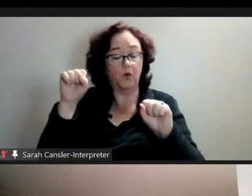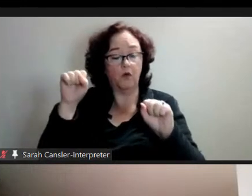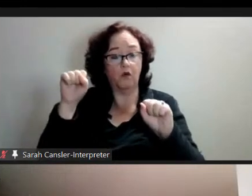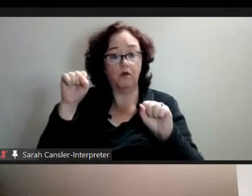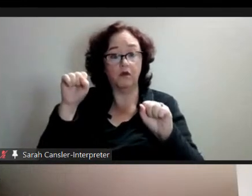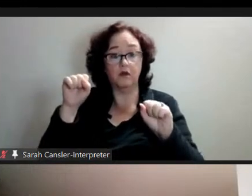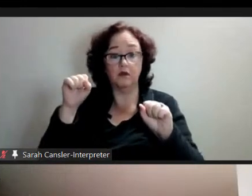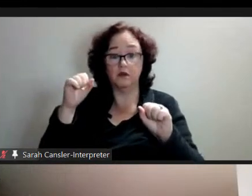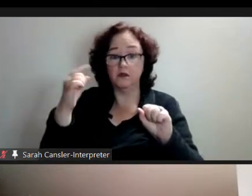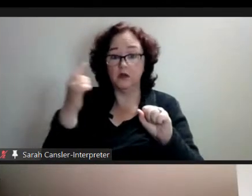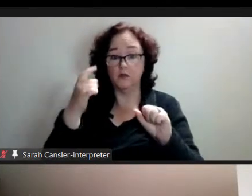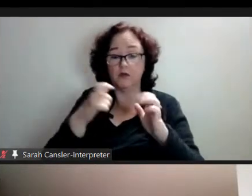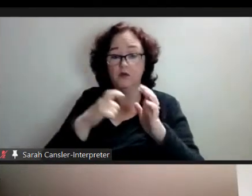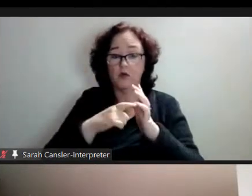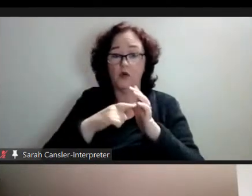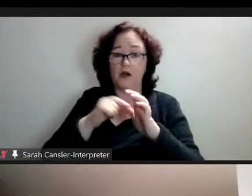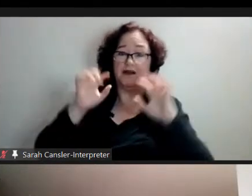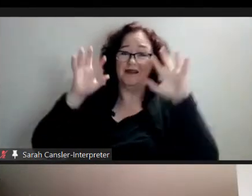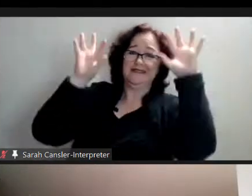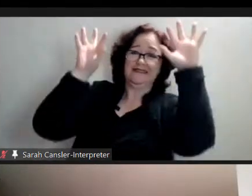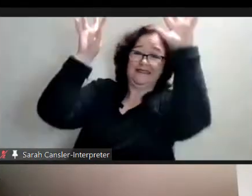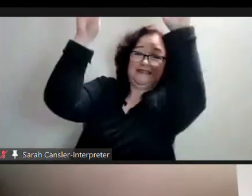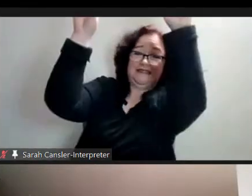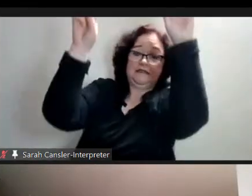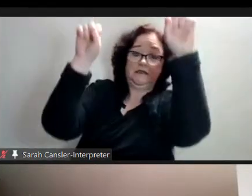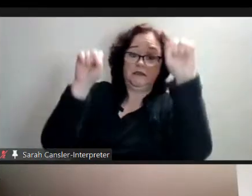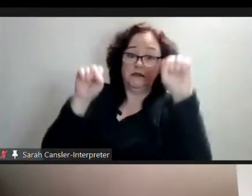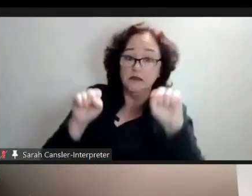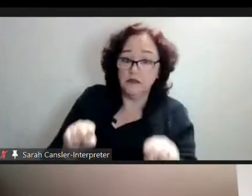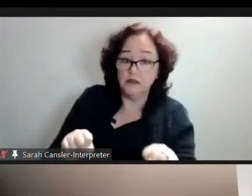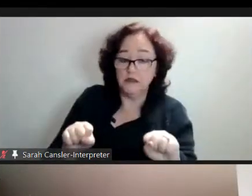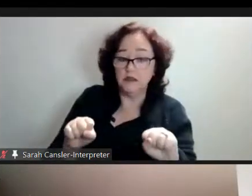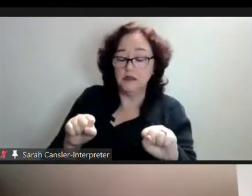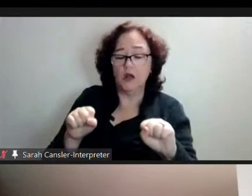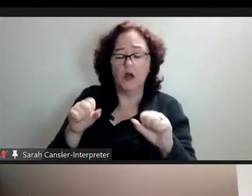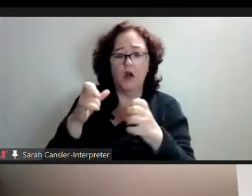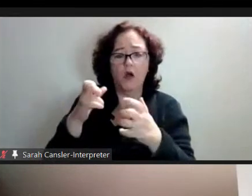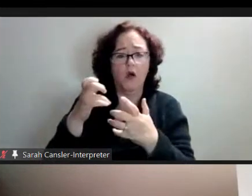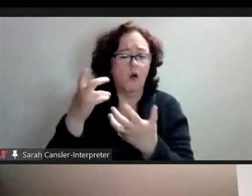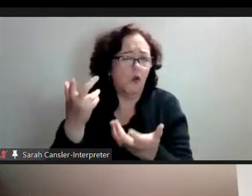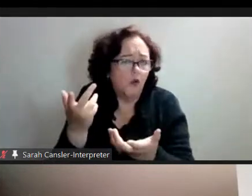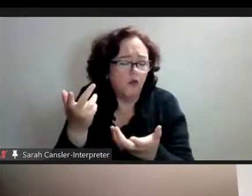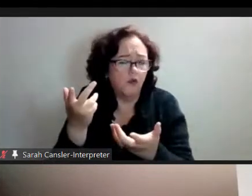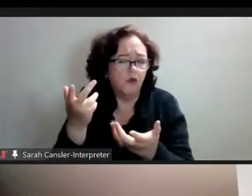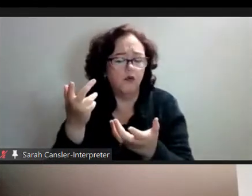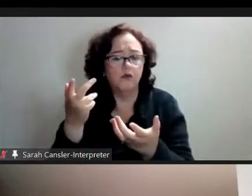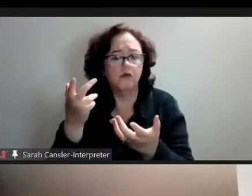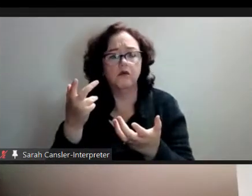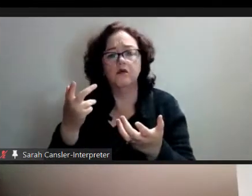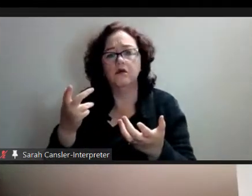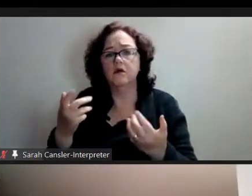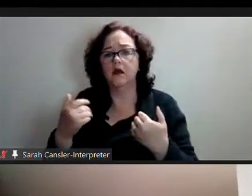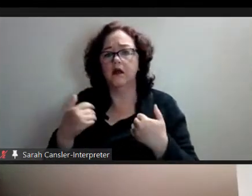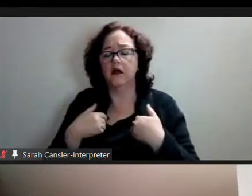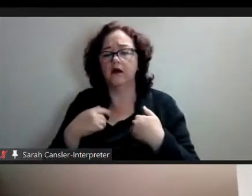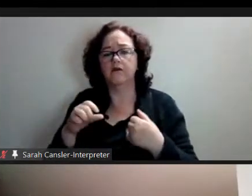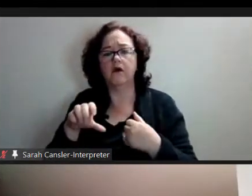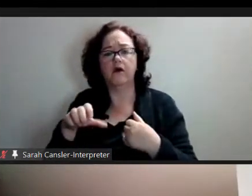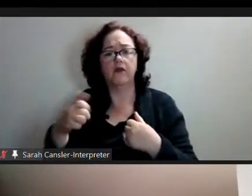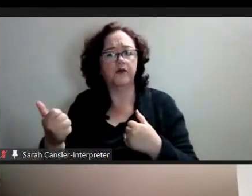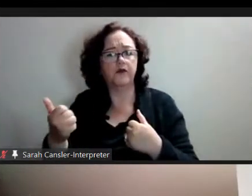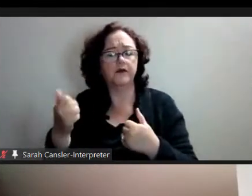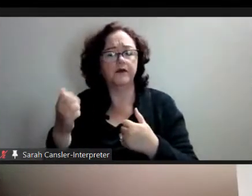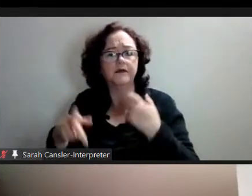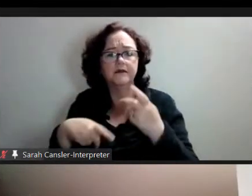reach to pull that down? And or if there's any other comparative type of holding